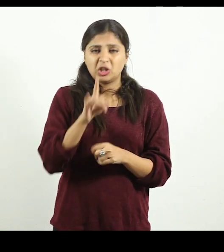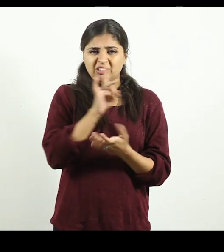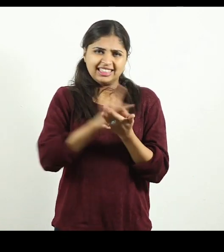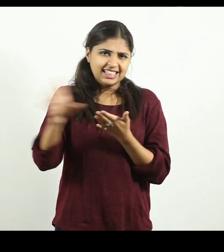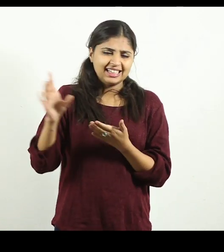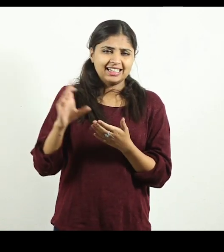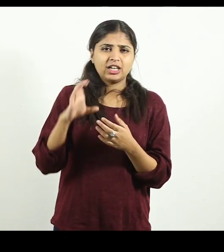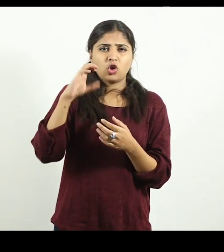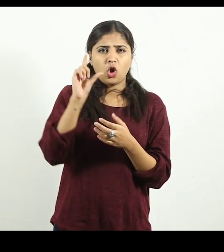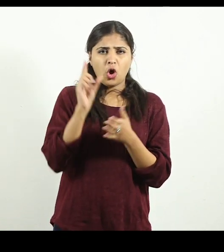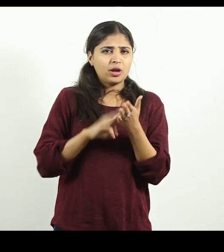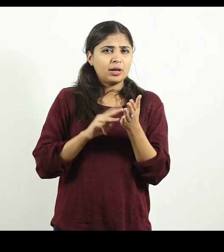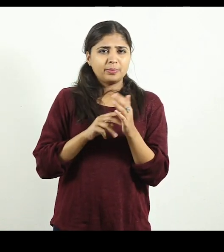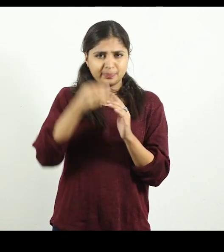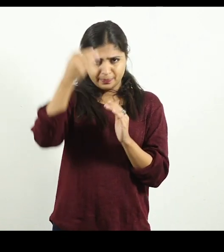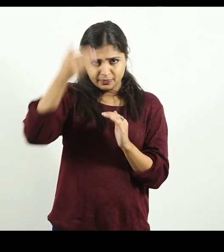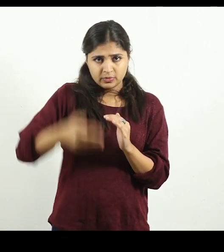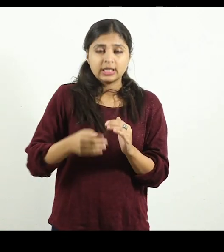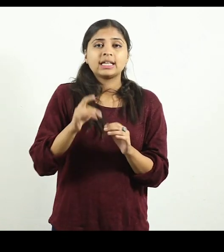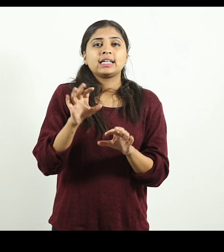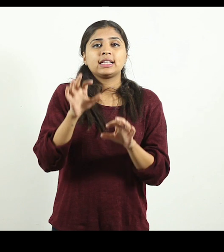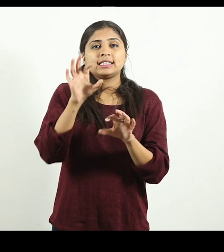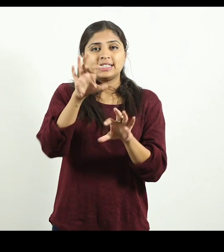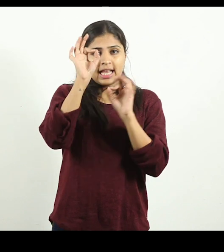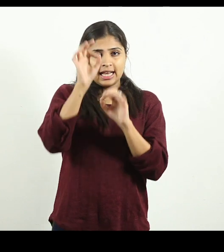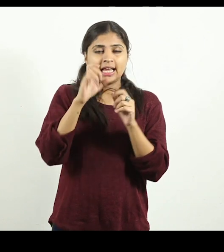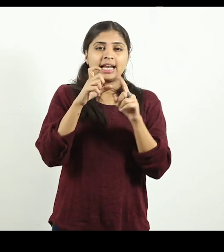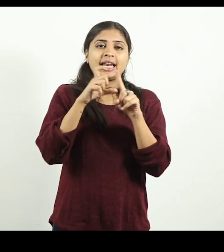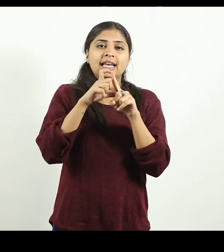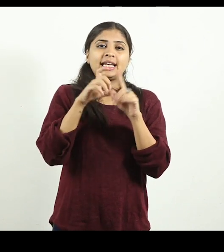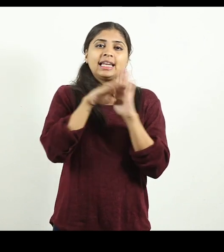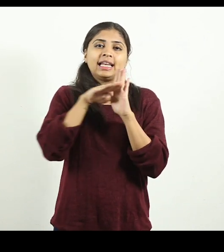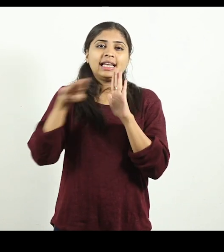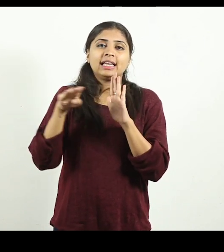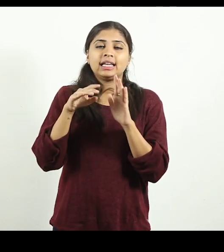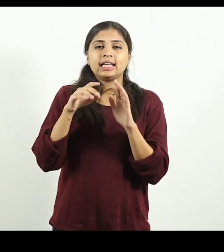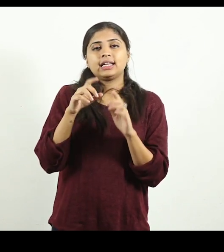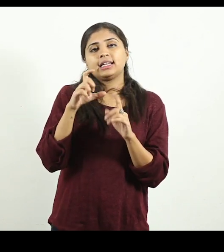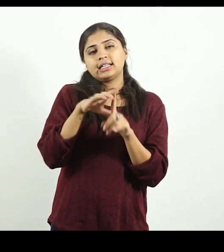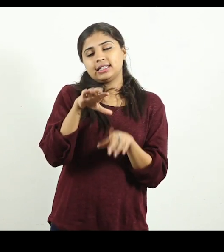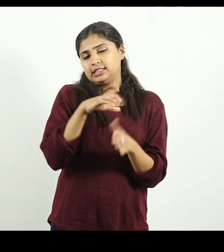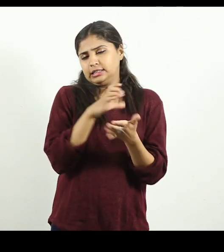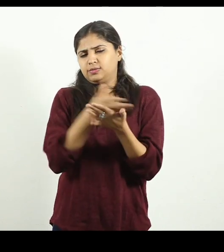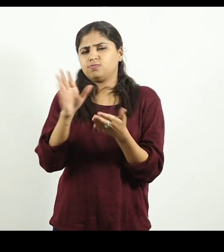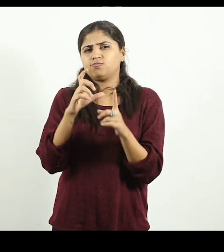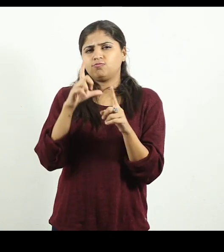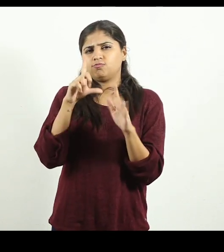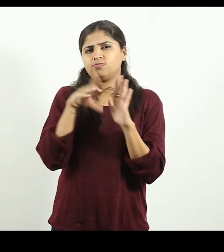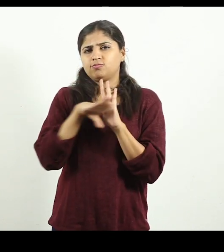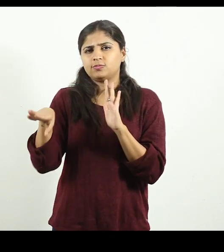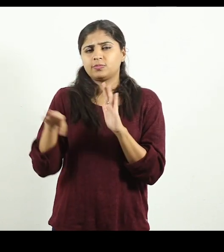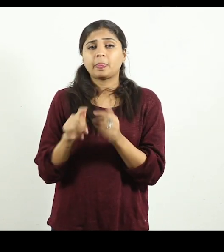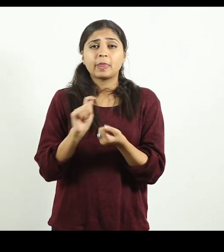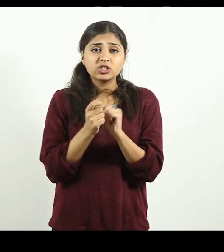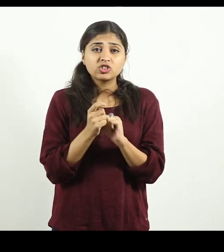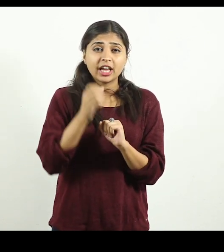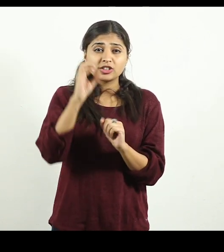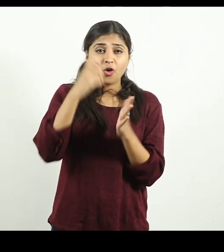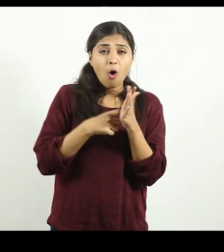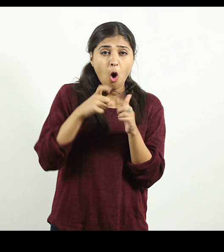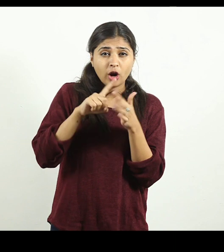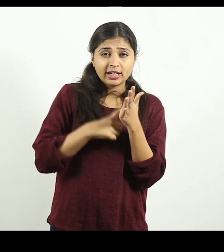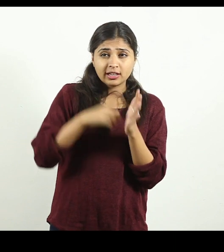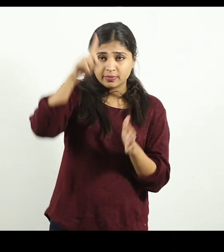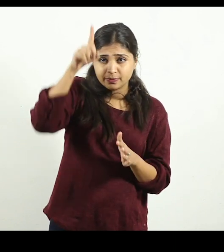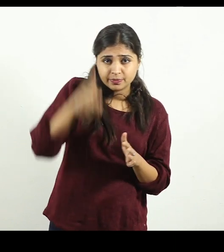Level. To change the order in which the columns are sorted, select an entry and then click the page up and down arrow to change